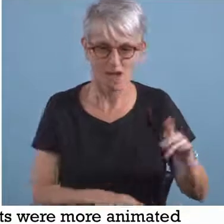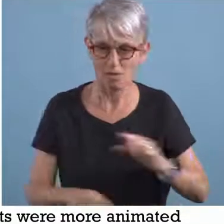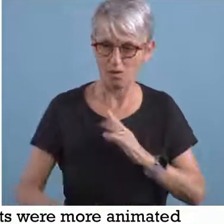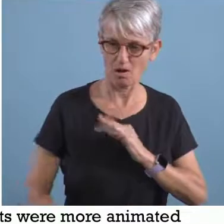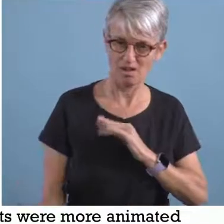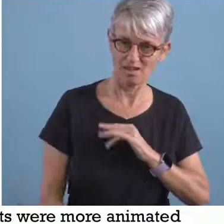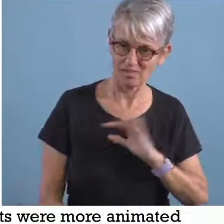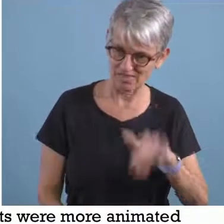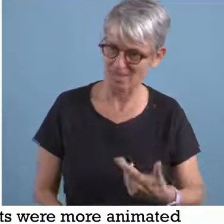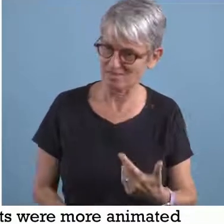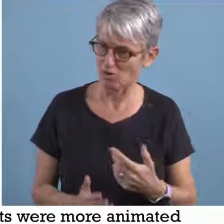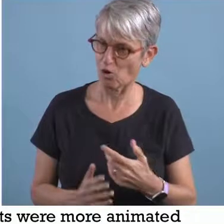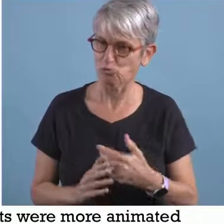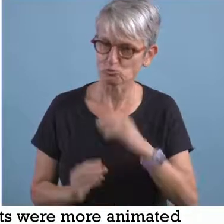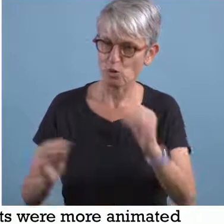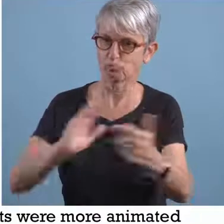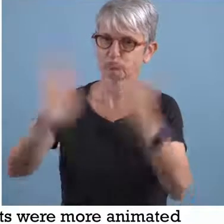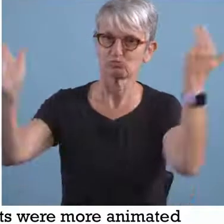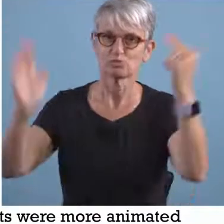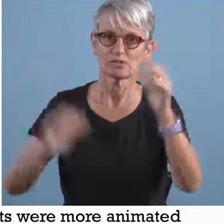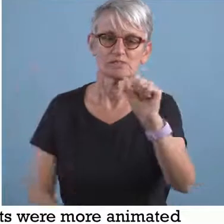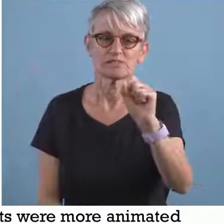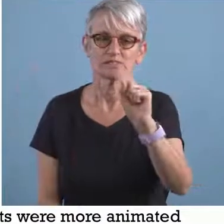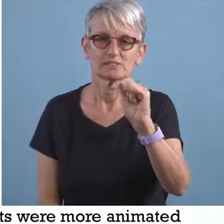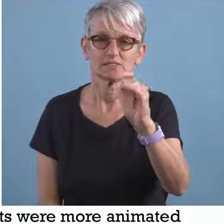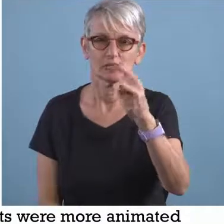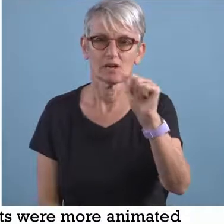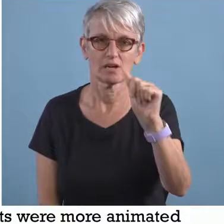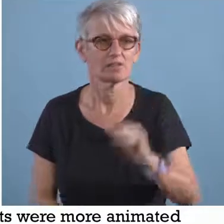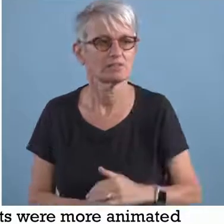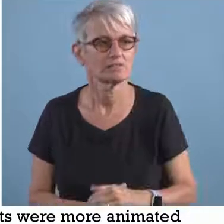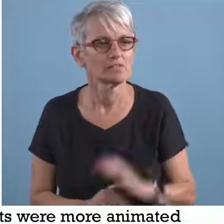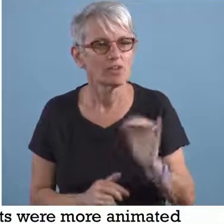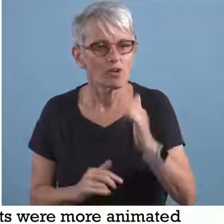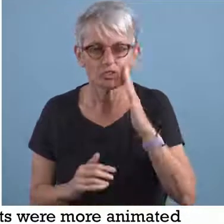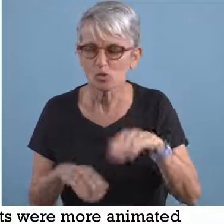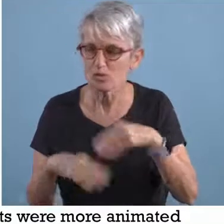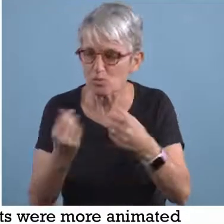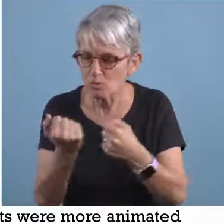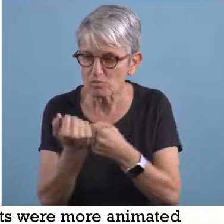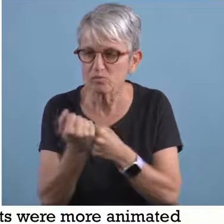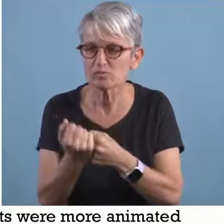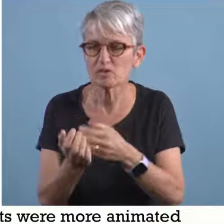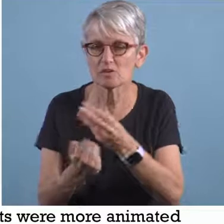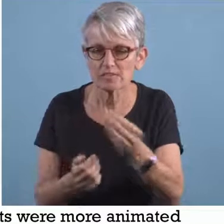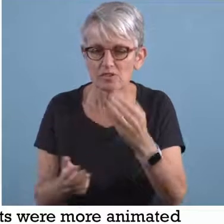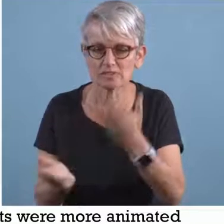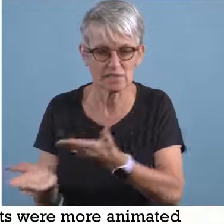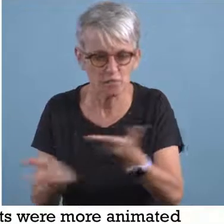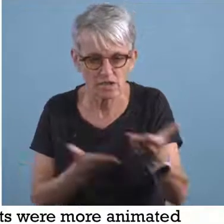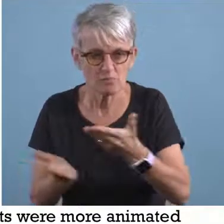vogue. And students also receive some reinforcement materials for practice or to take to their